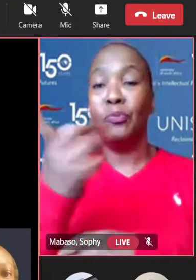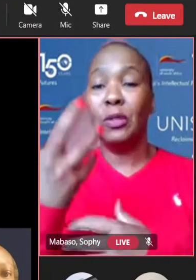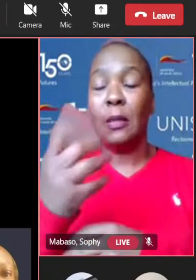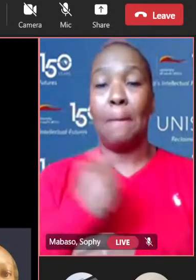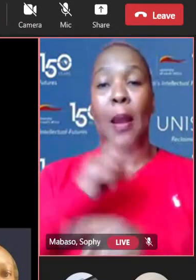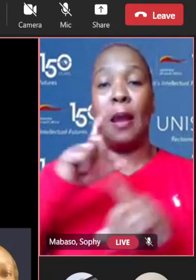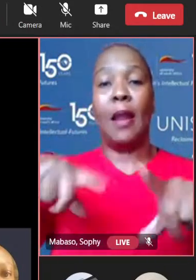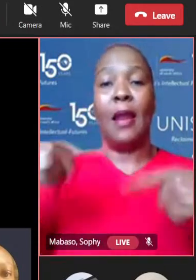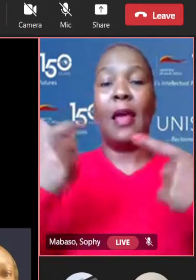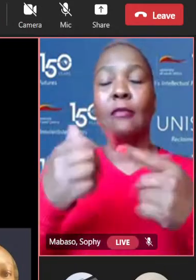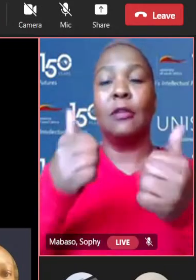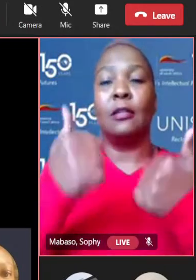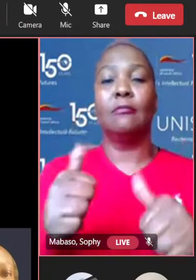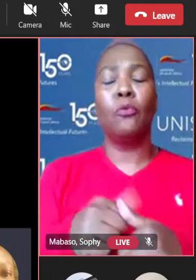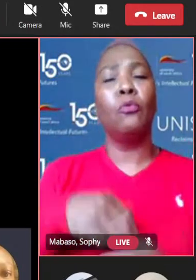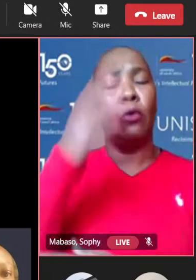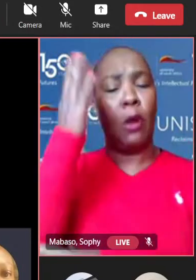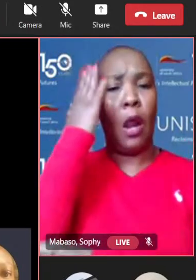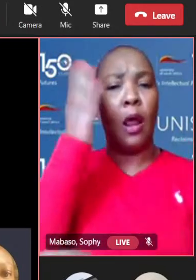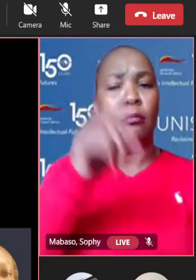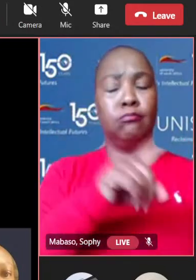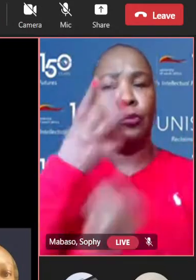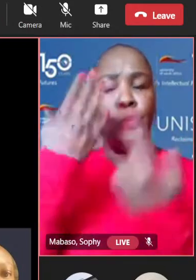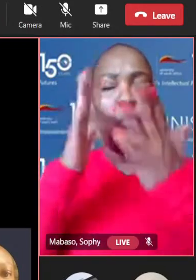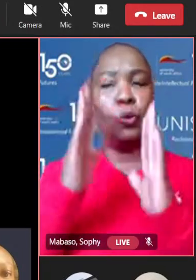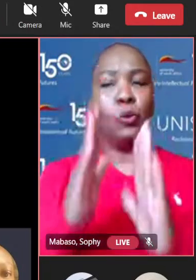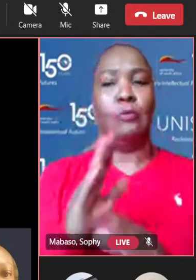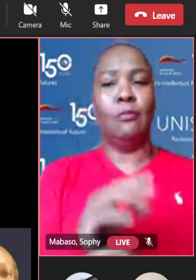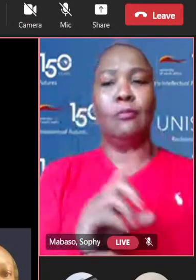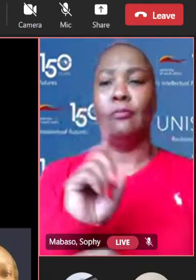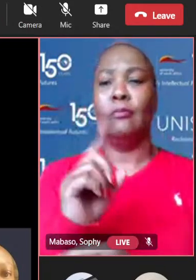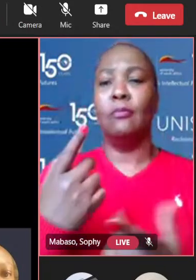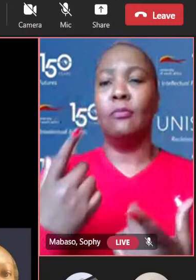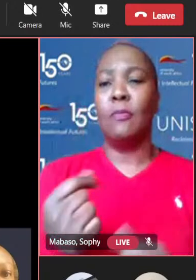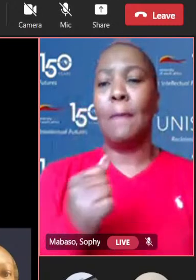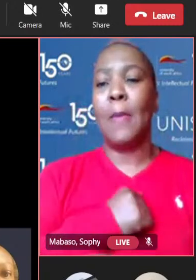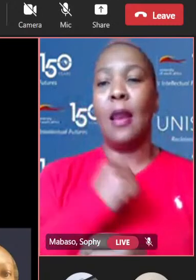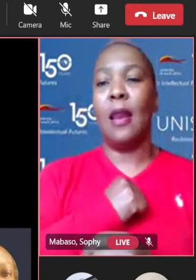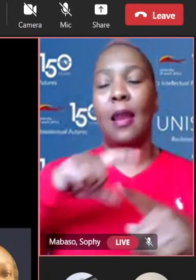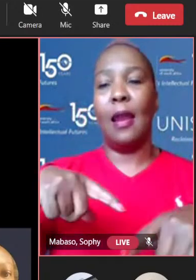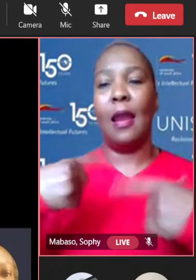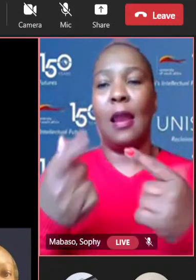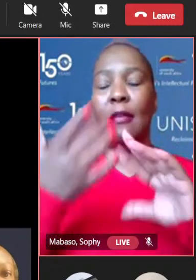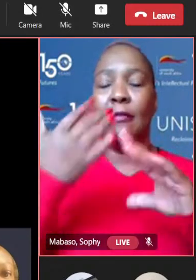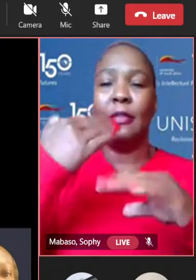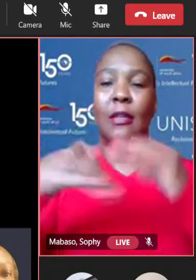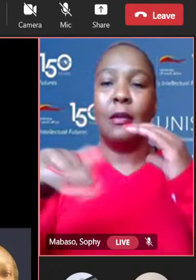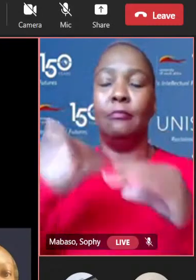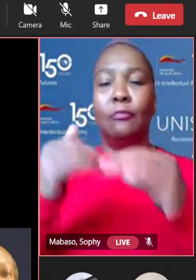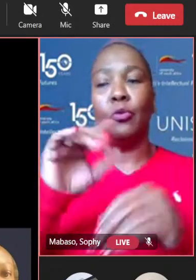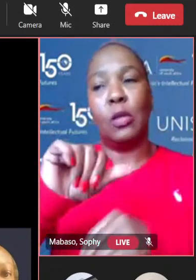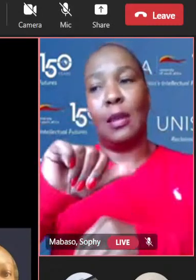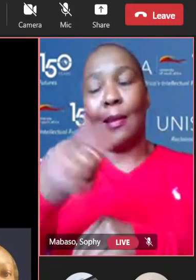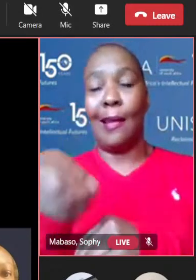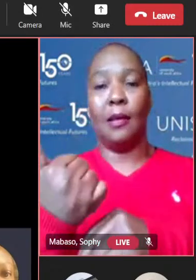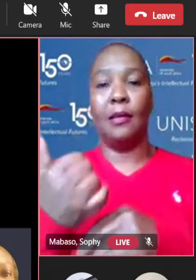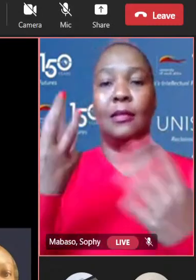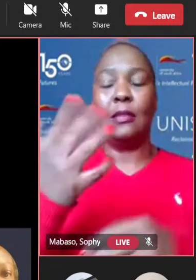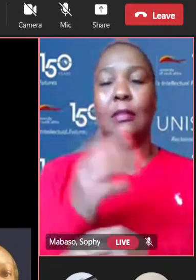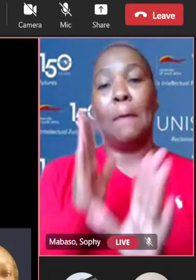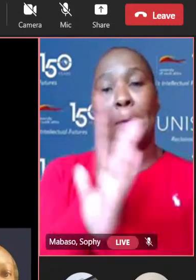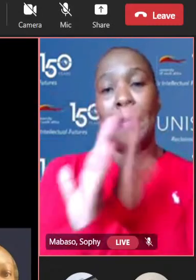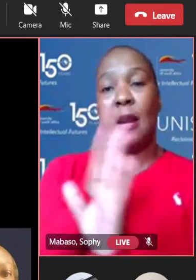know that students do forward their MyLife email through to their other, like their private